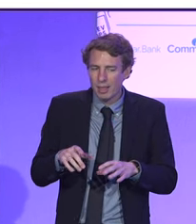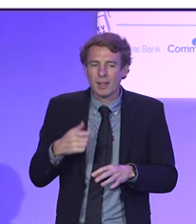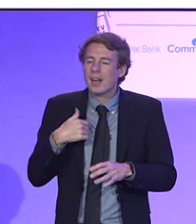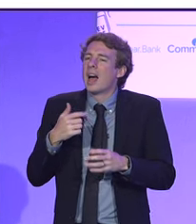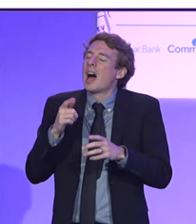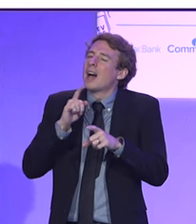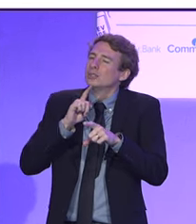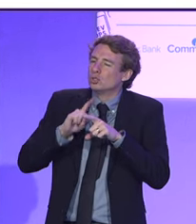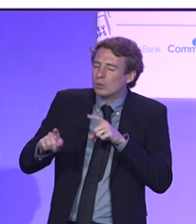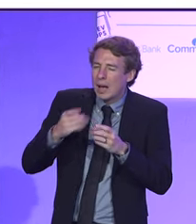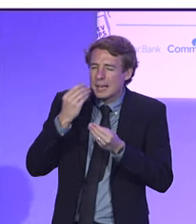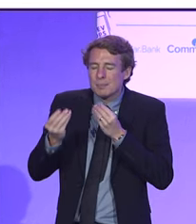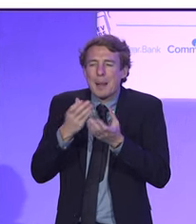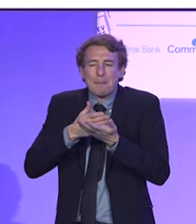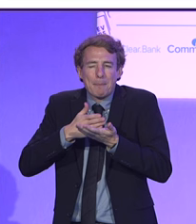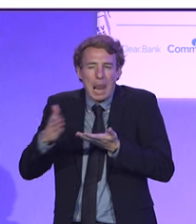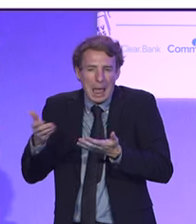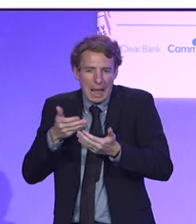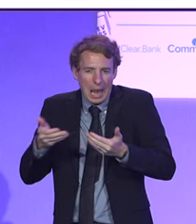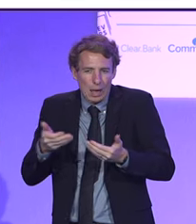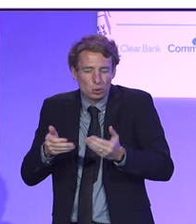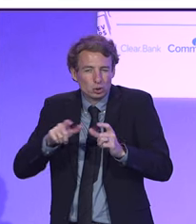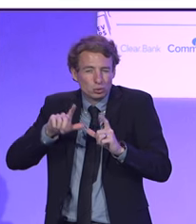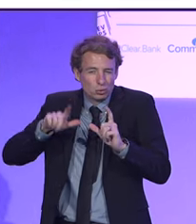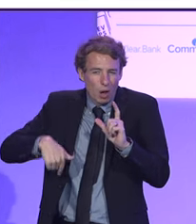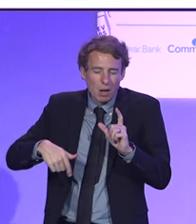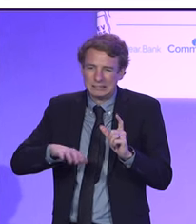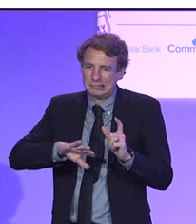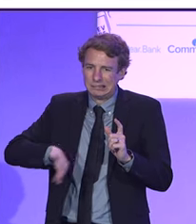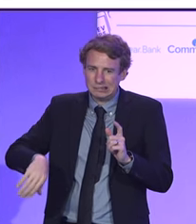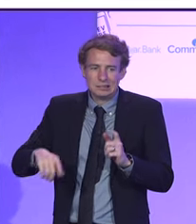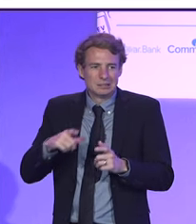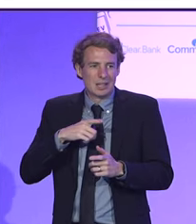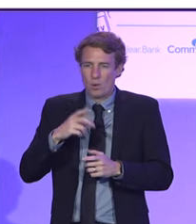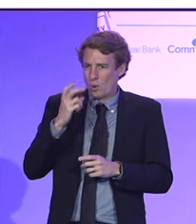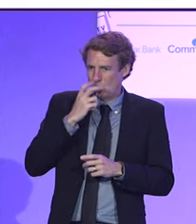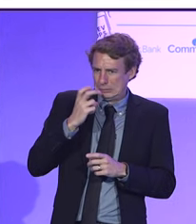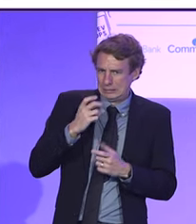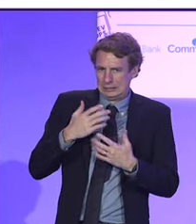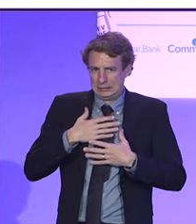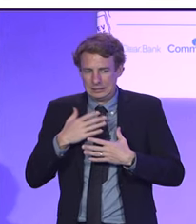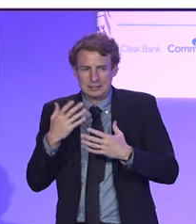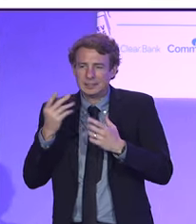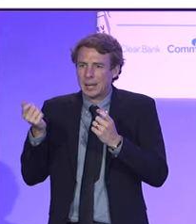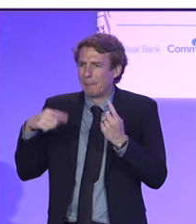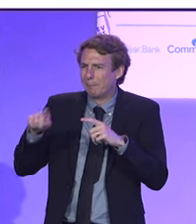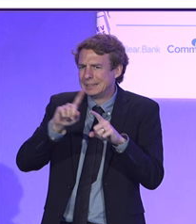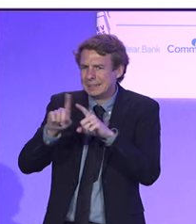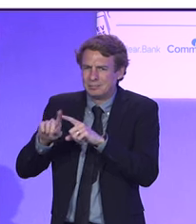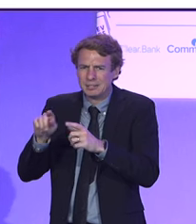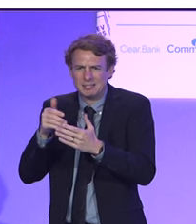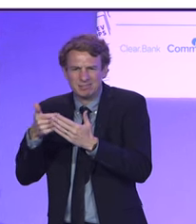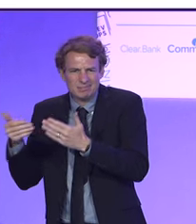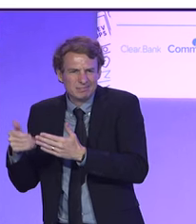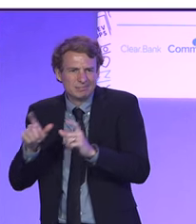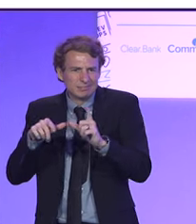with all the services or the AWS jargon, because I'm also puzzled sometimes how they name their services.